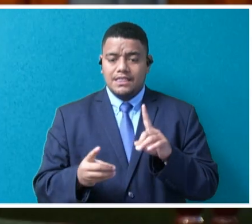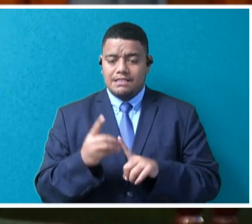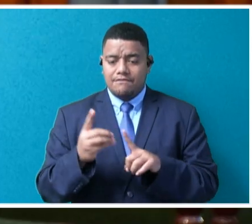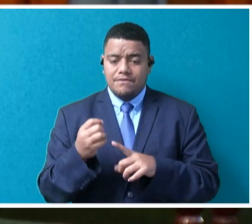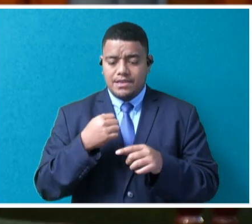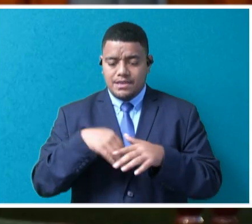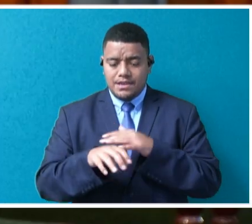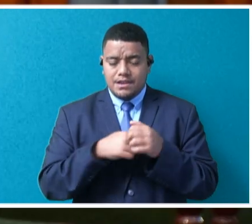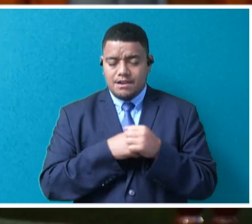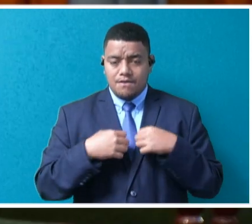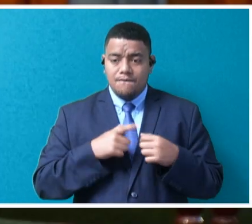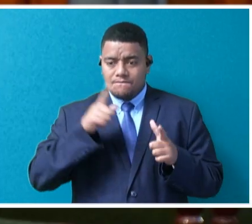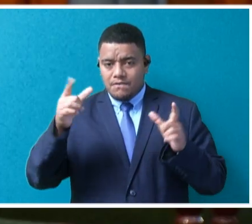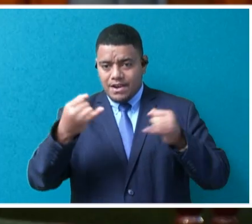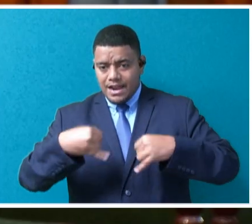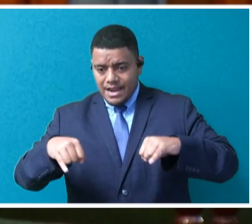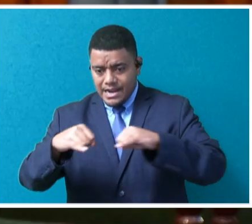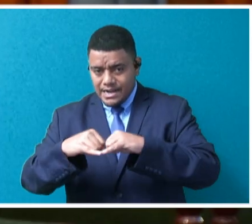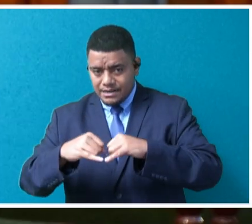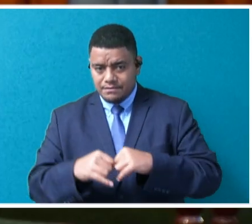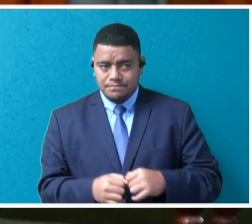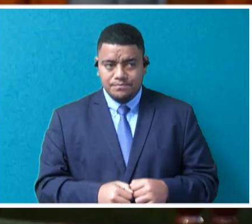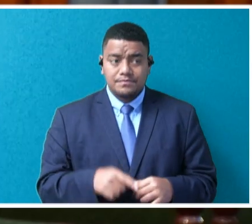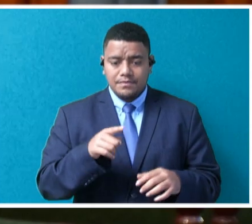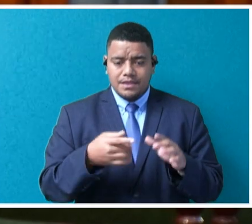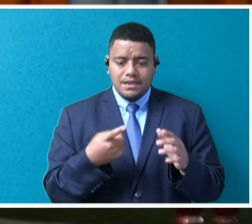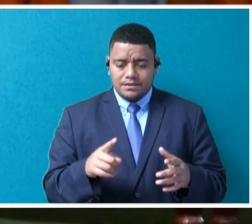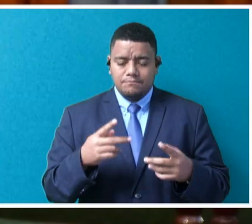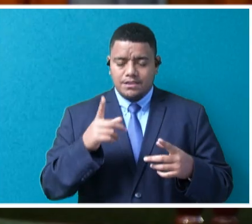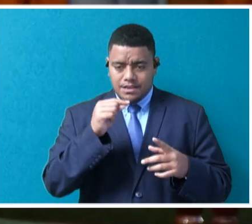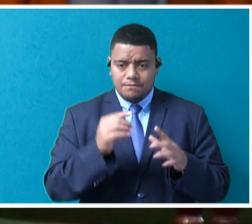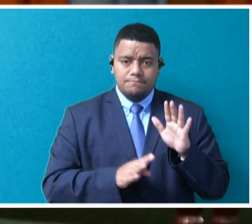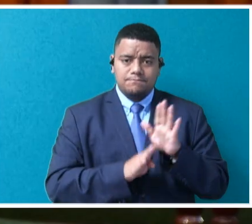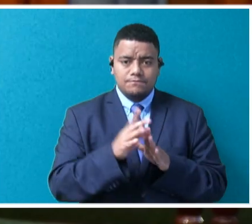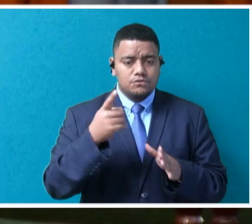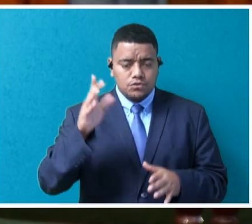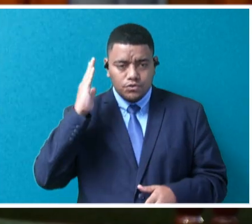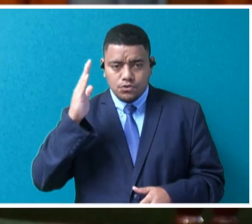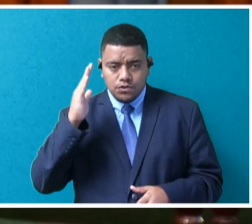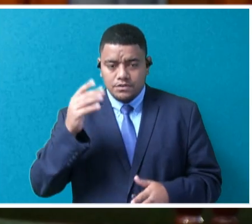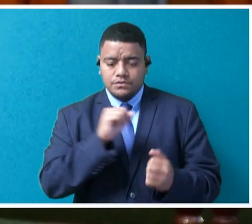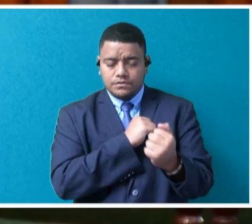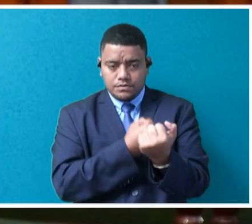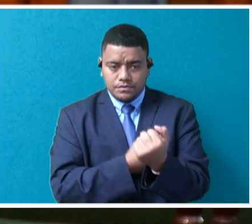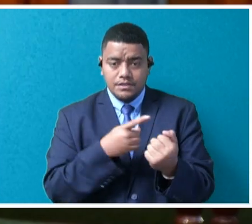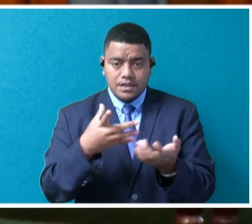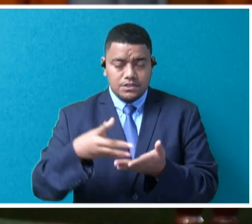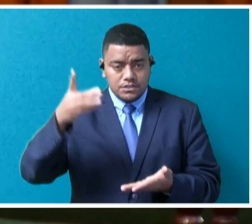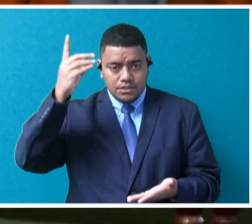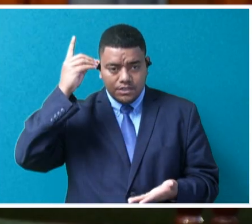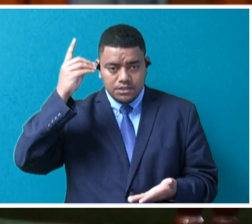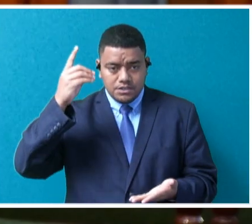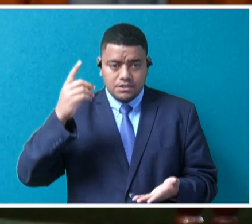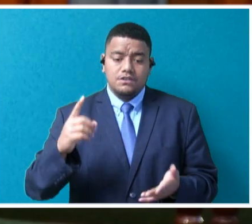rural, remote and maritime region, greatly enhance their access to schooling. Strengthening education close